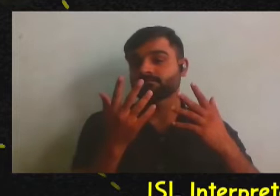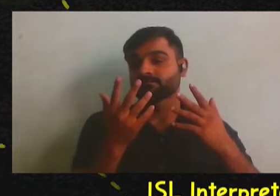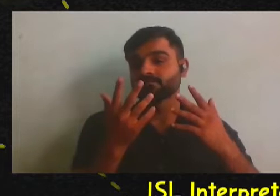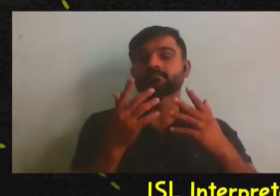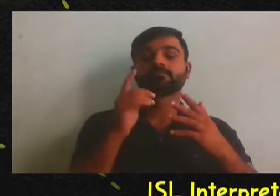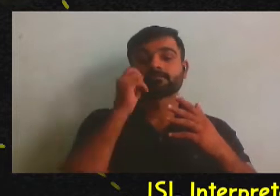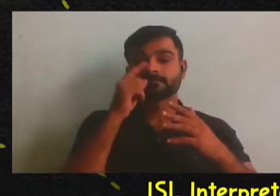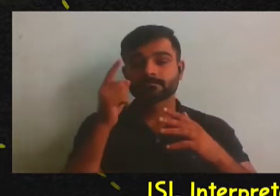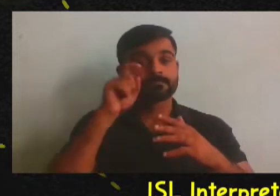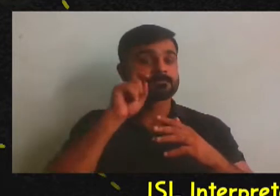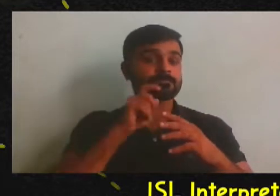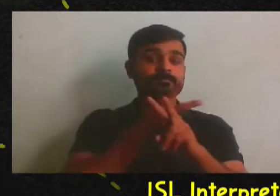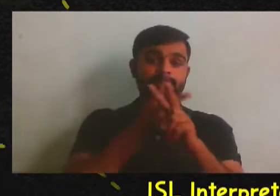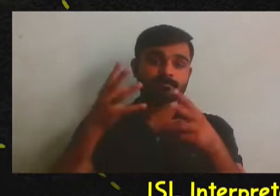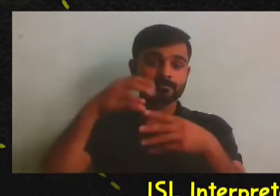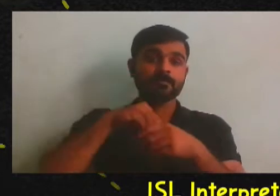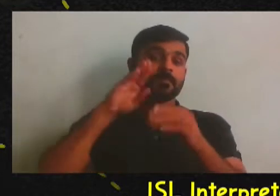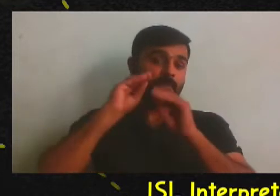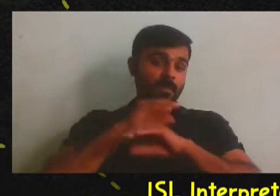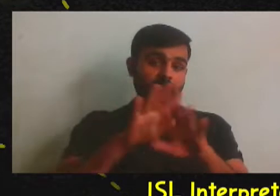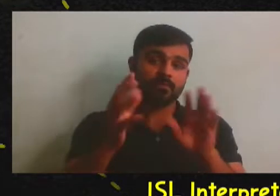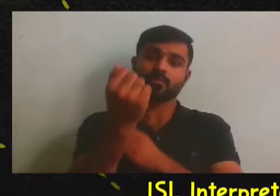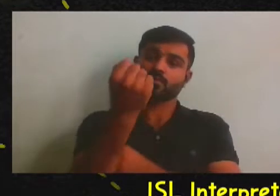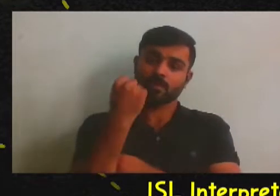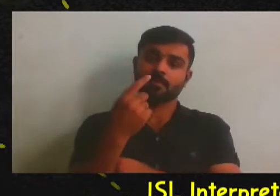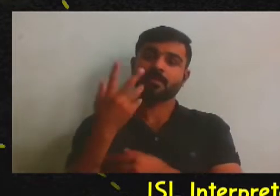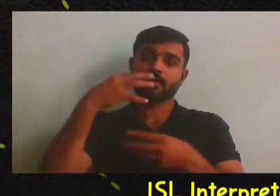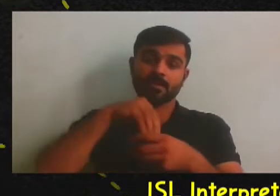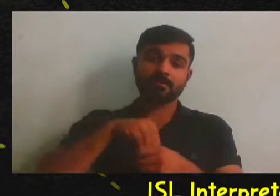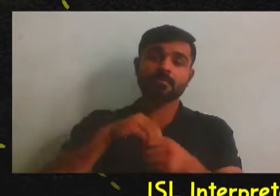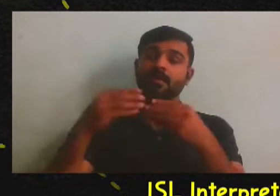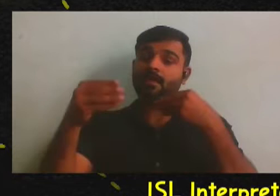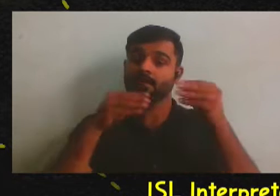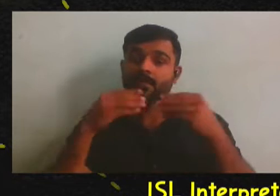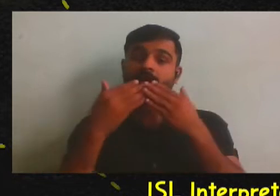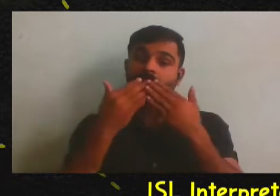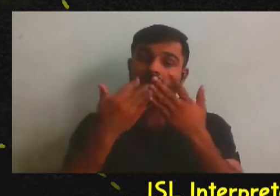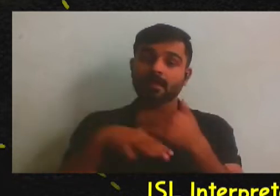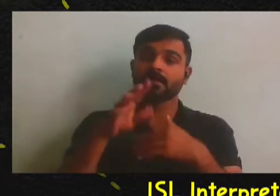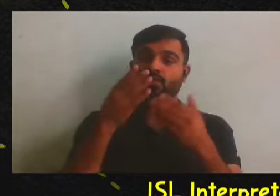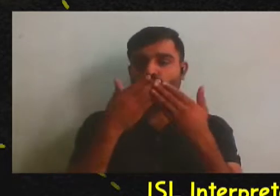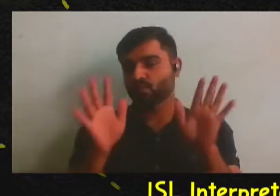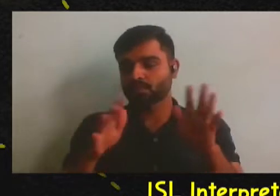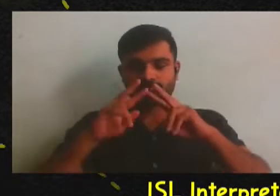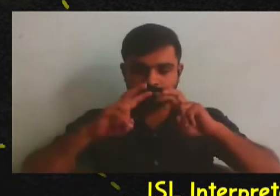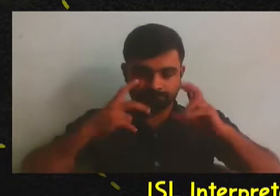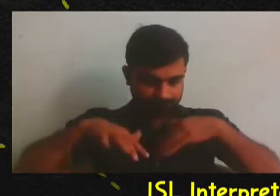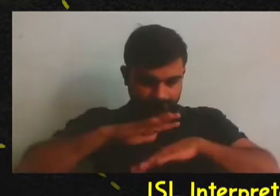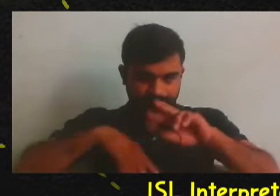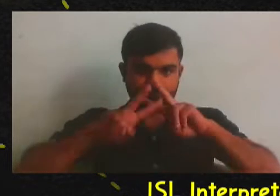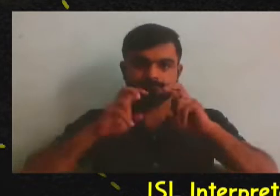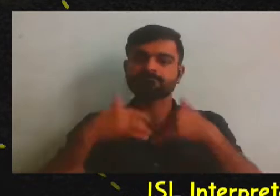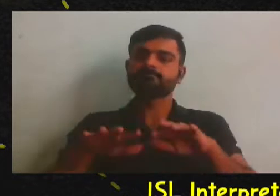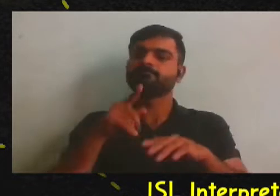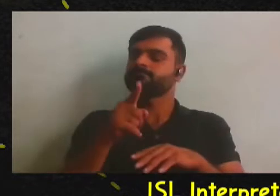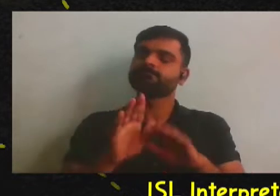gender, sexuality, and the kind of information we wanted to impart. So post feasibility study, of course, when you overanalyze, you just tie up